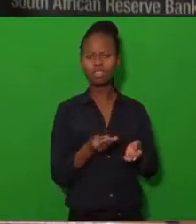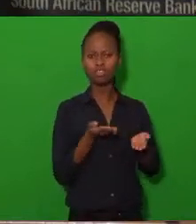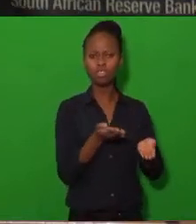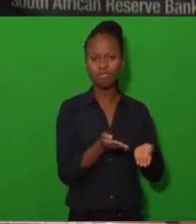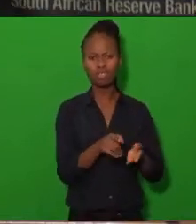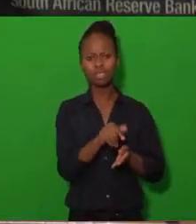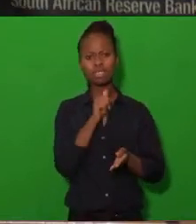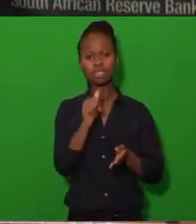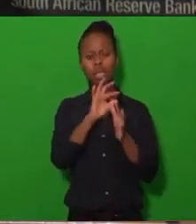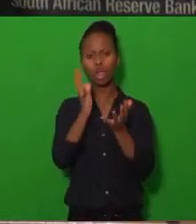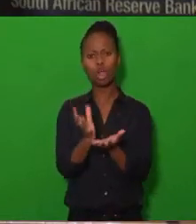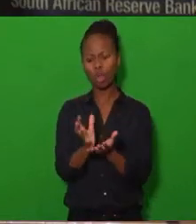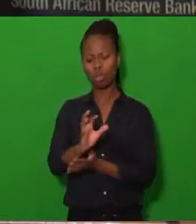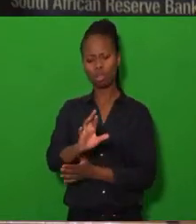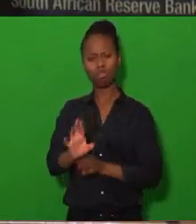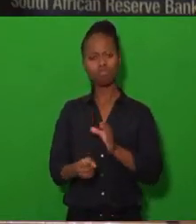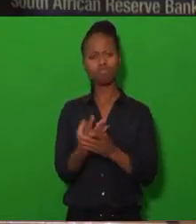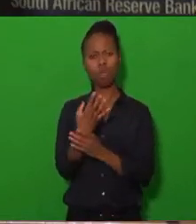that global growth rates will hold up.